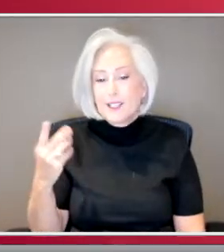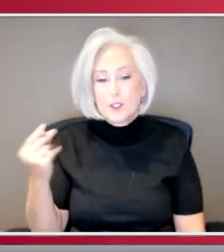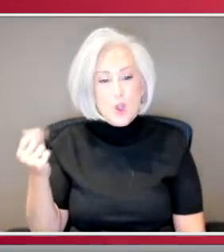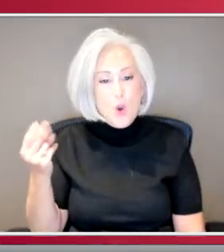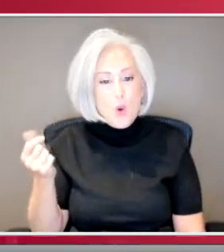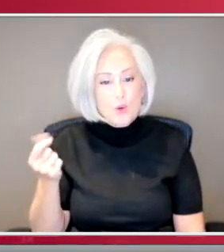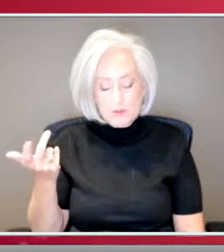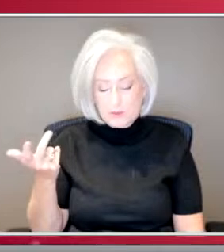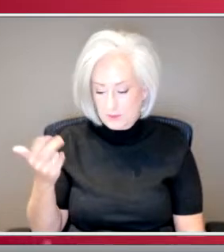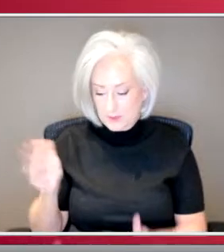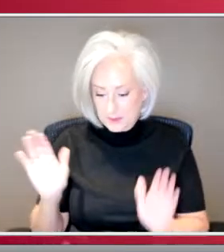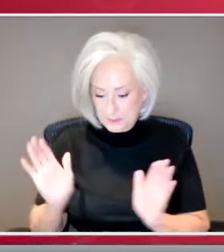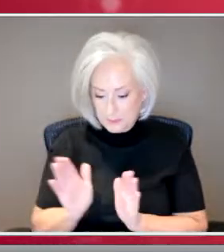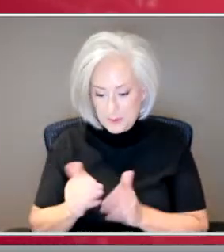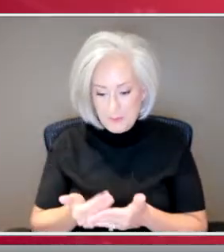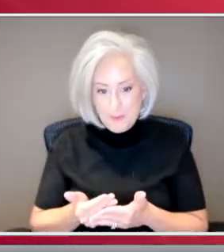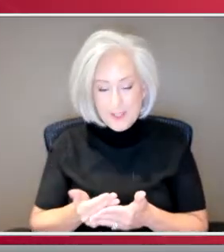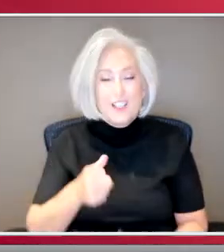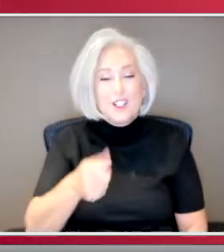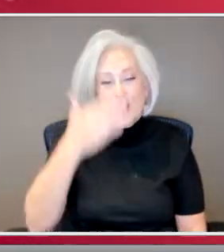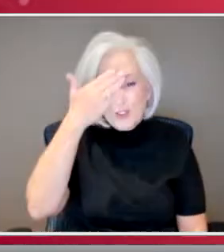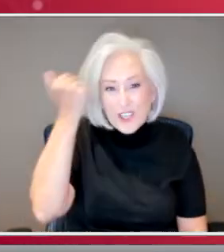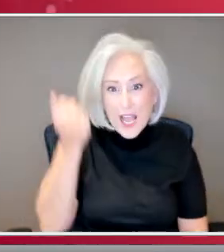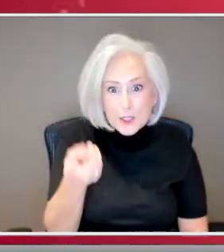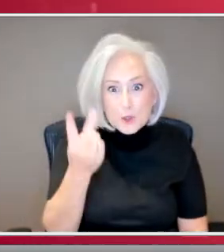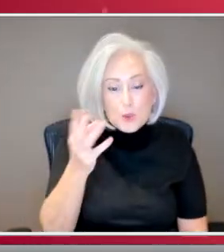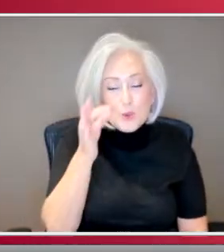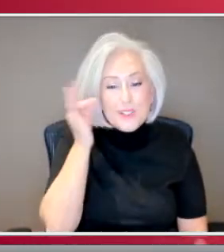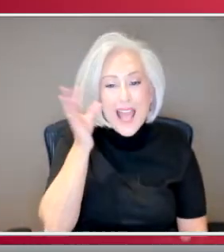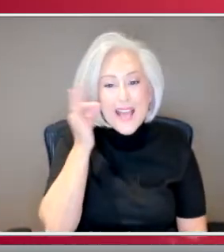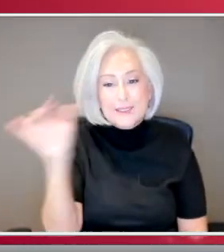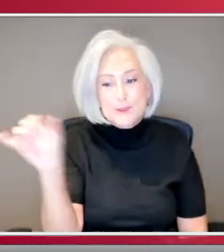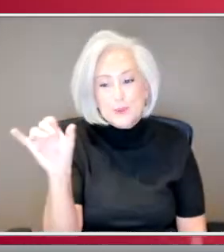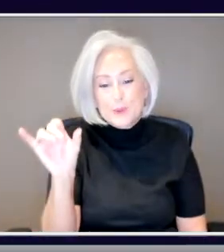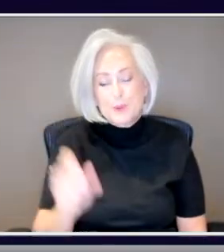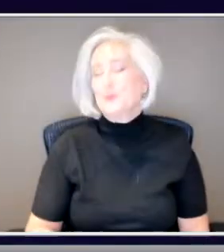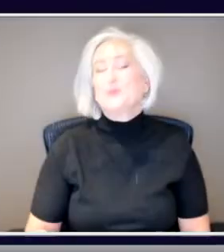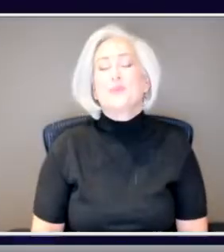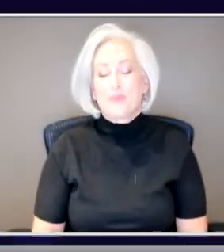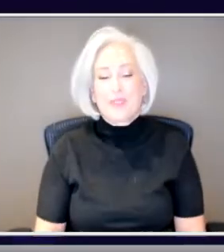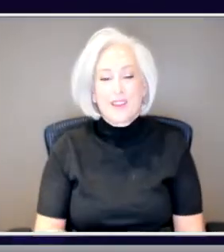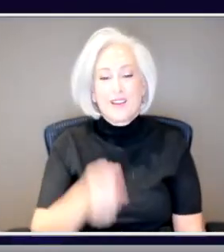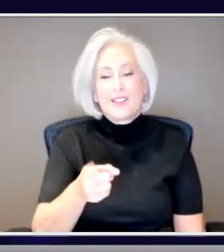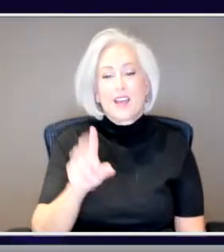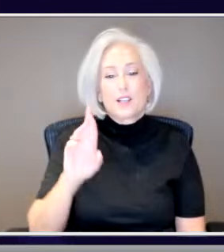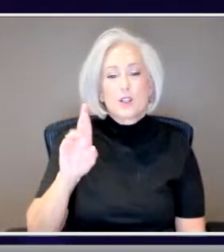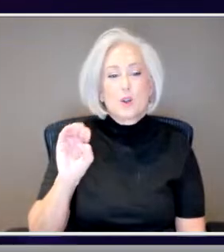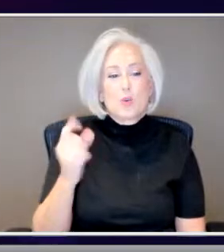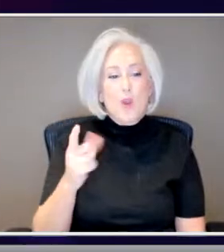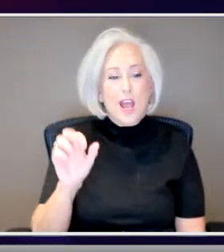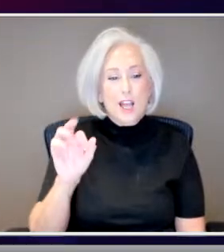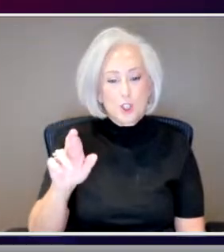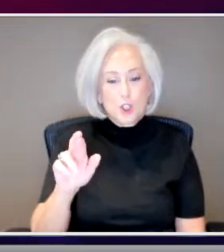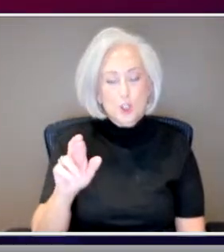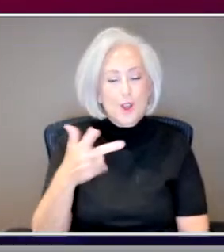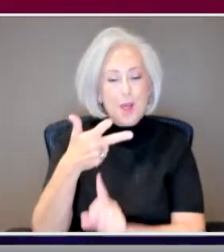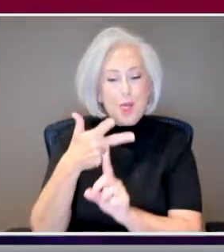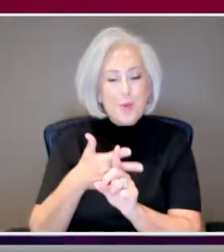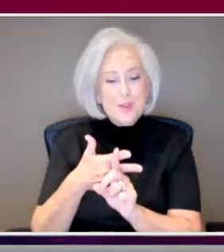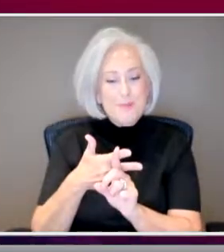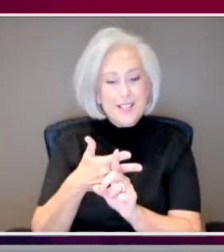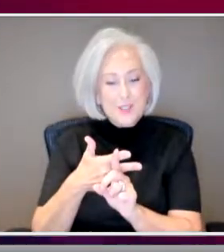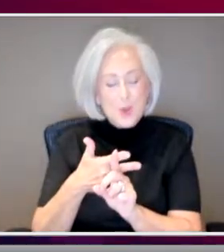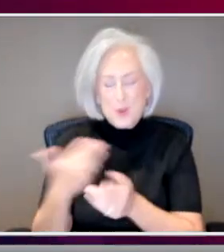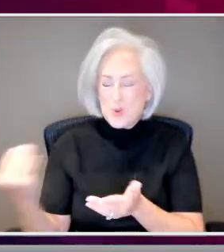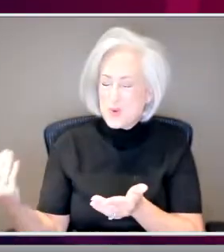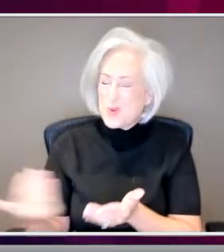Yeah, well, you forgot the 2 cats. Oh, and 2 cats. Holy cow. Yeah, this is Roger. Roger is 3 months old. He's brand new, and he